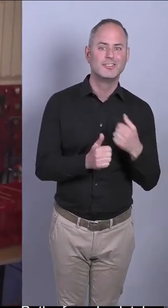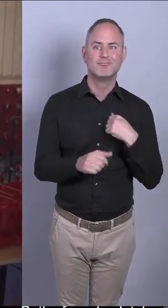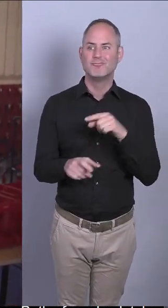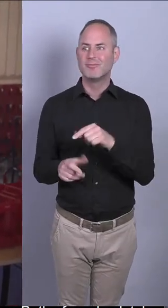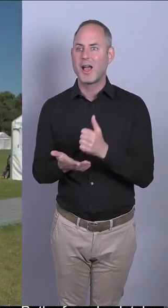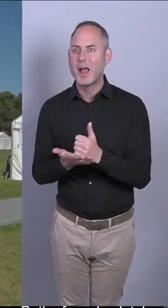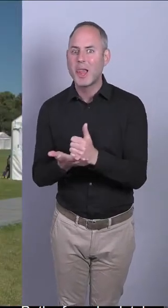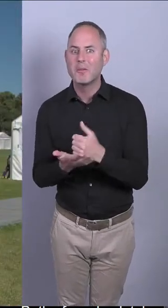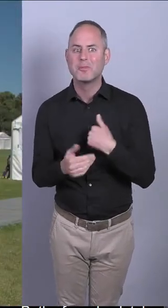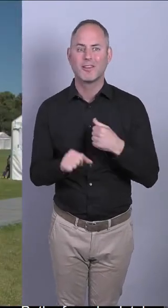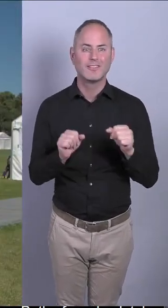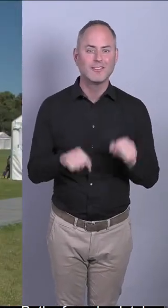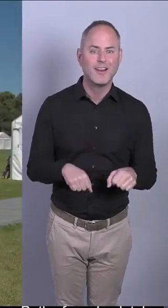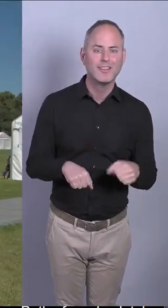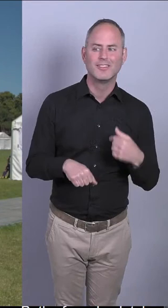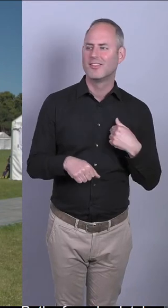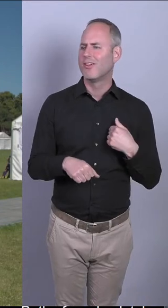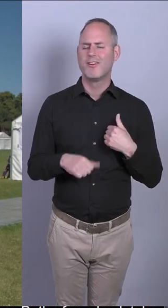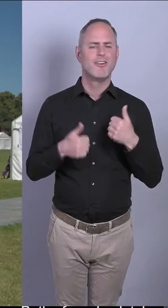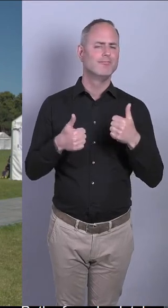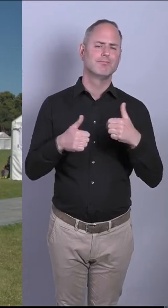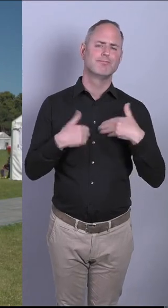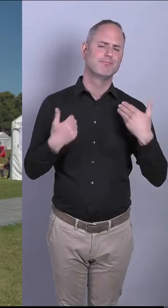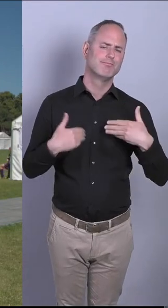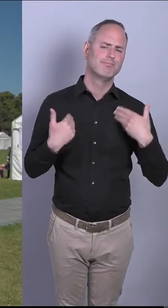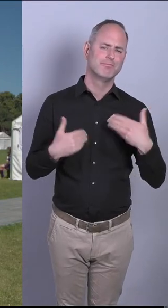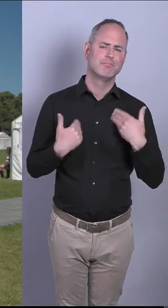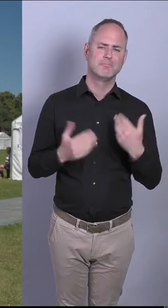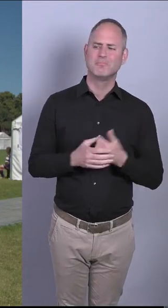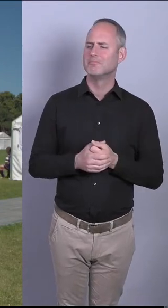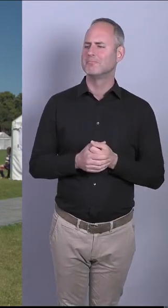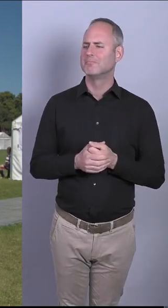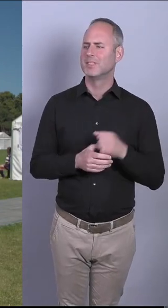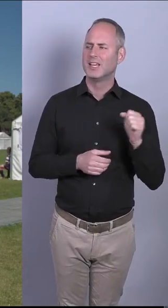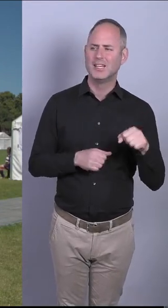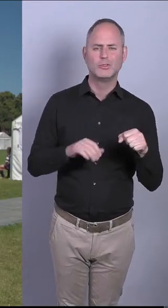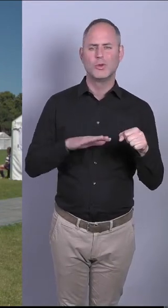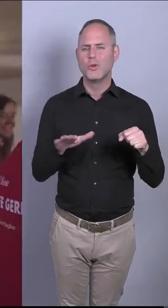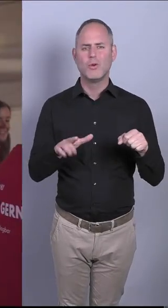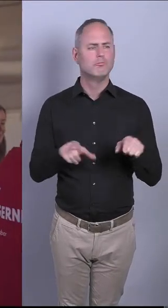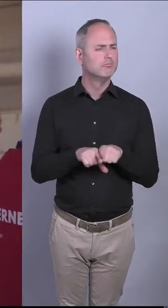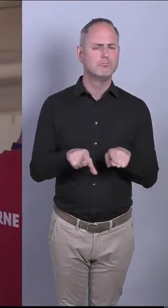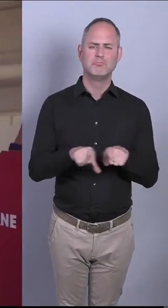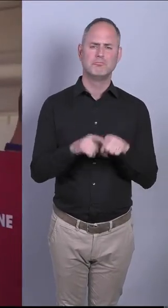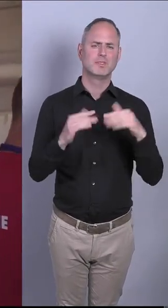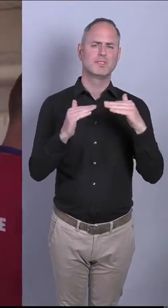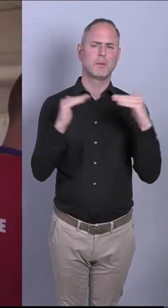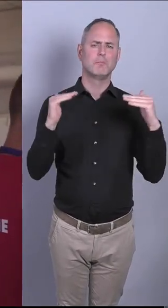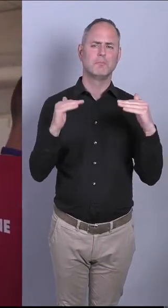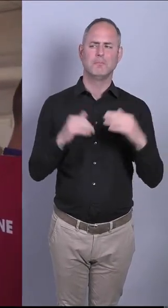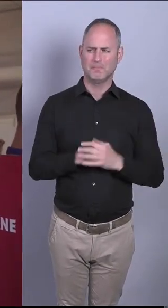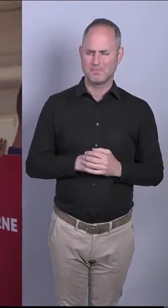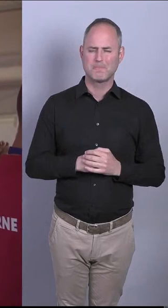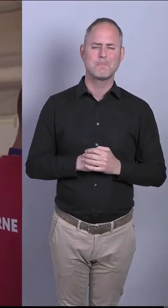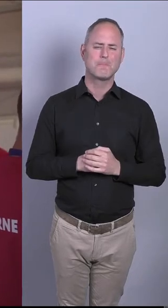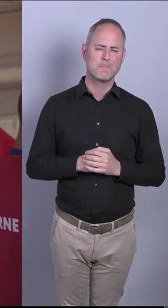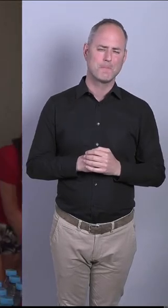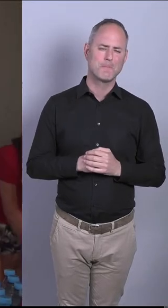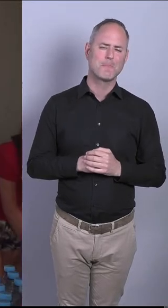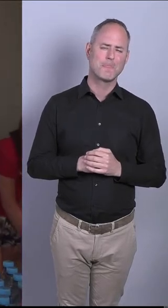society, no matter how we are, who we are, whether we have a disability or not. You can see it is